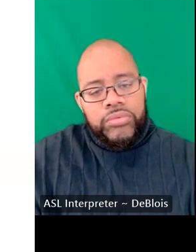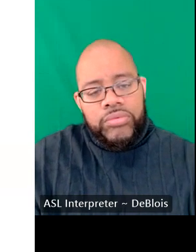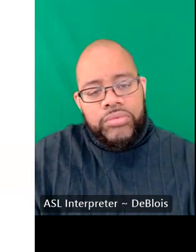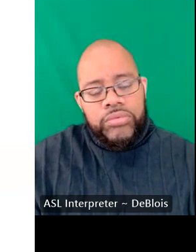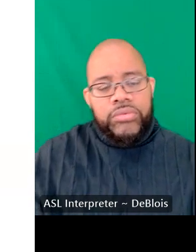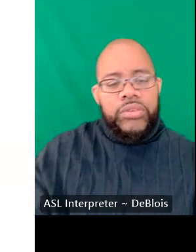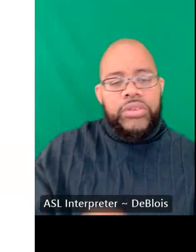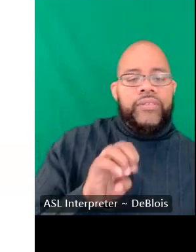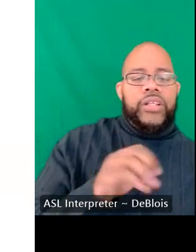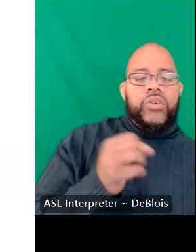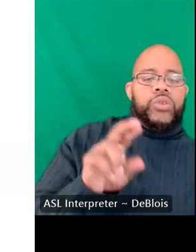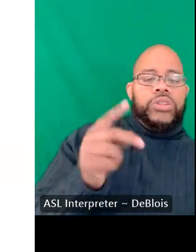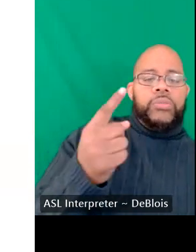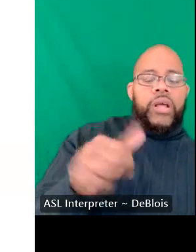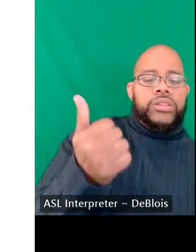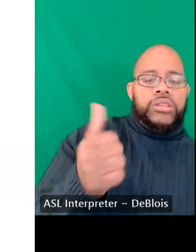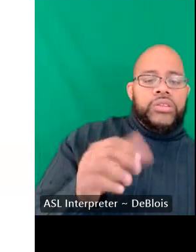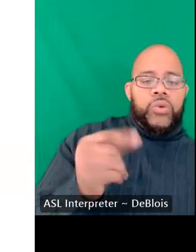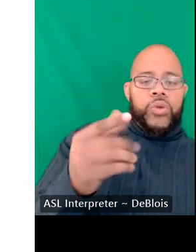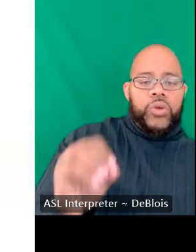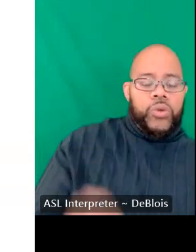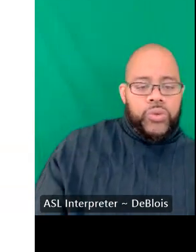Stephanie or someone else?